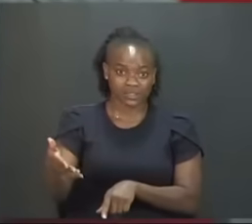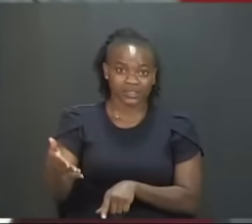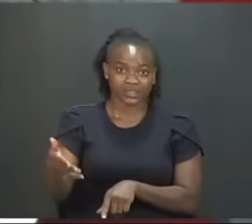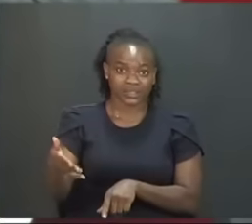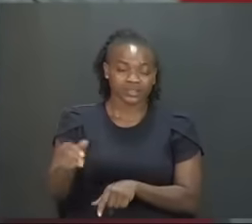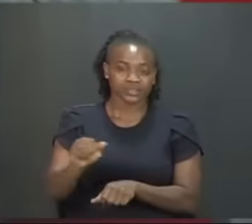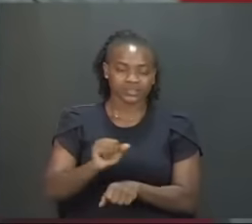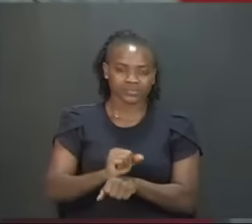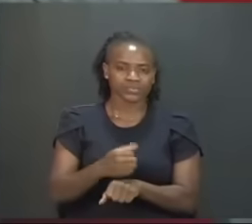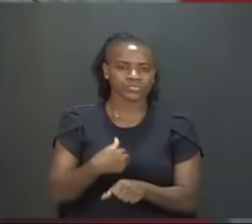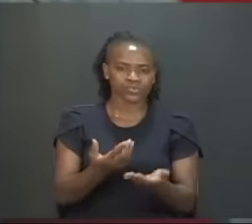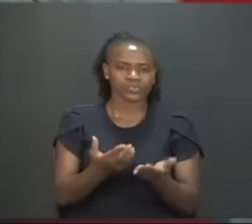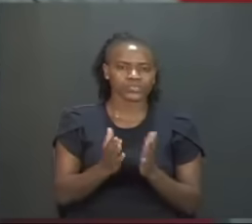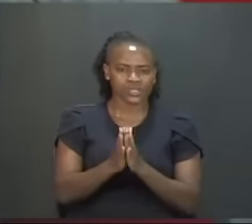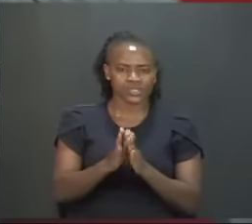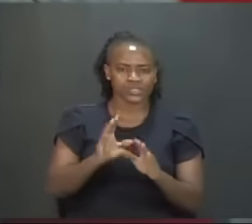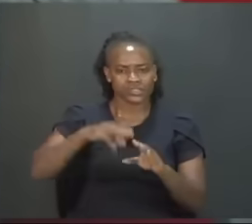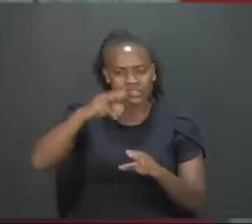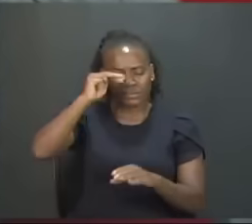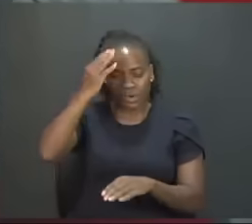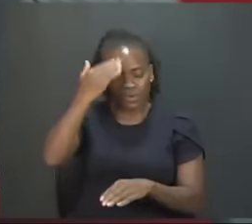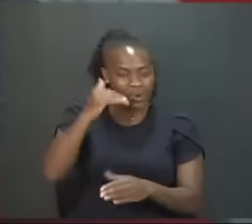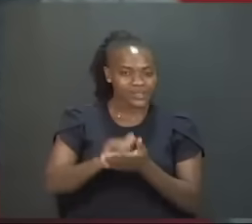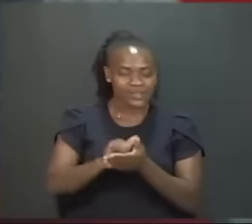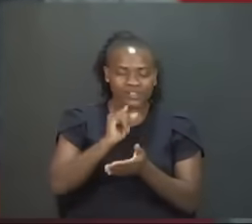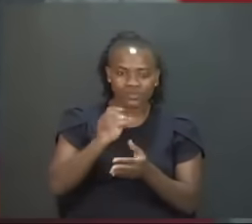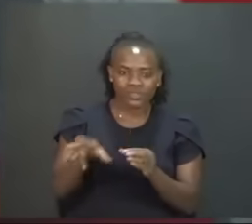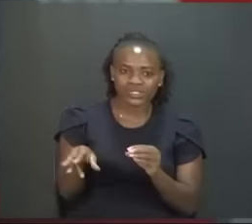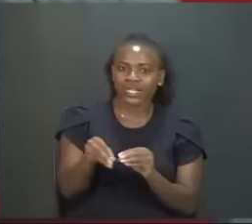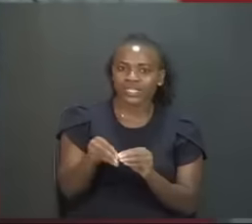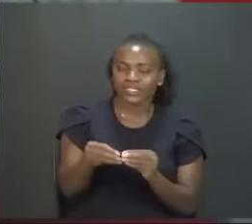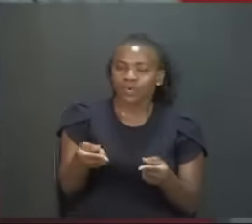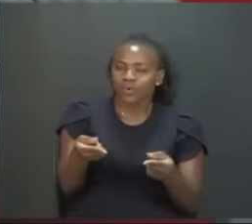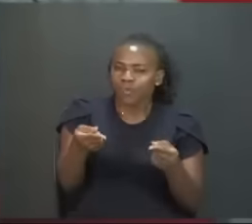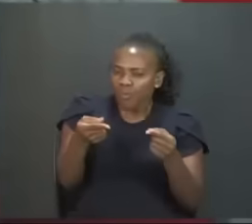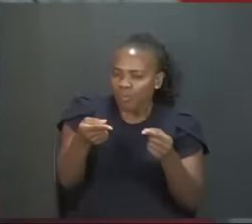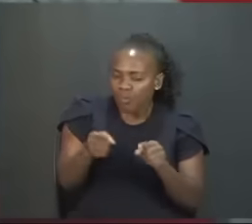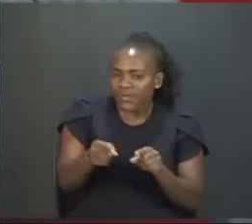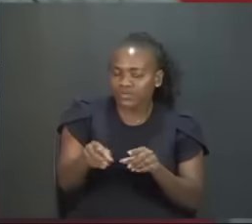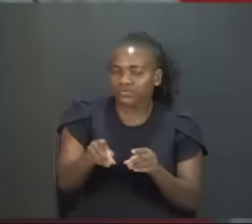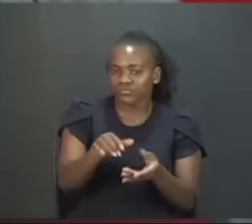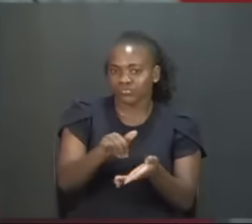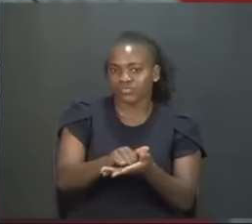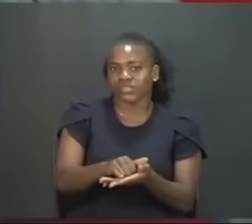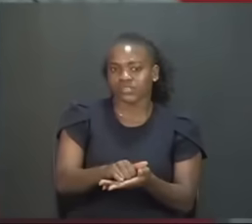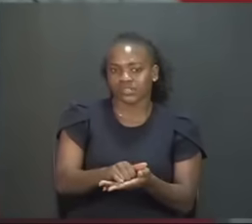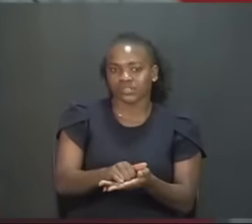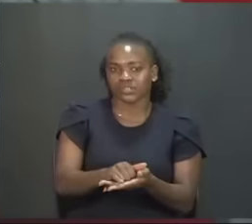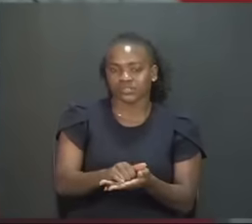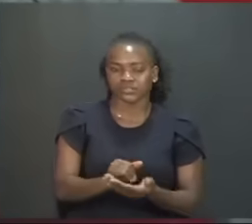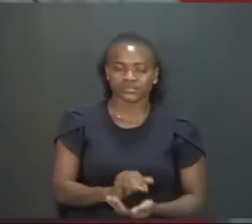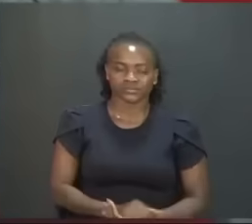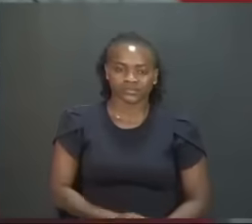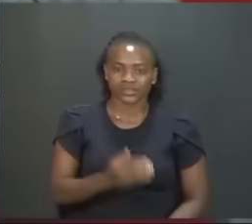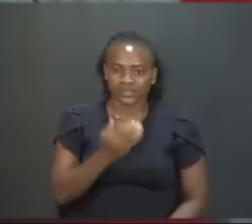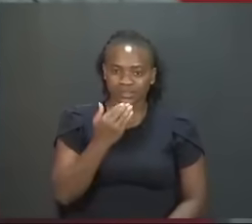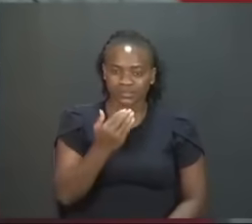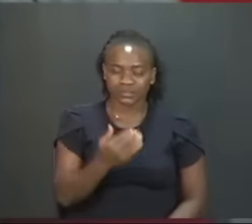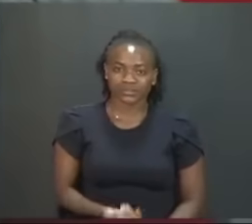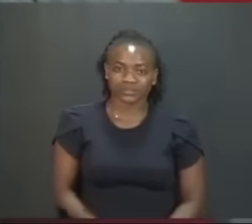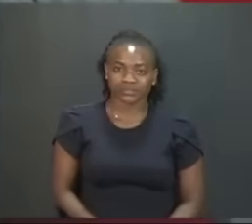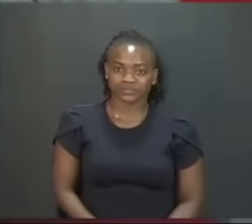want to find out from the chairman why he's not here and when that will be done. When will the referral be taken? Thank you, Mr.